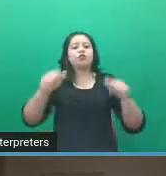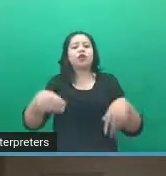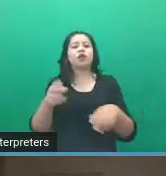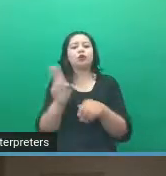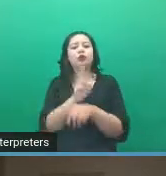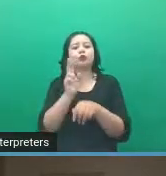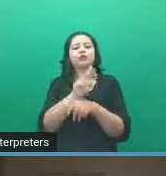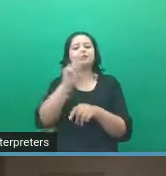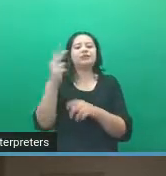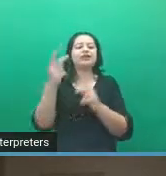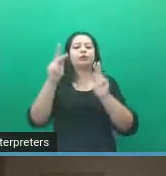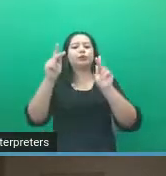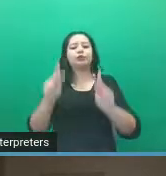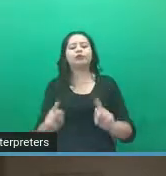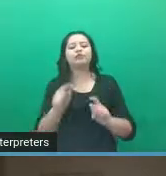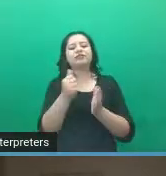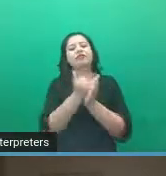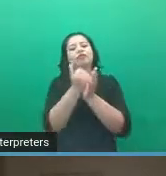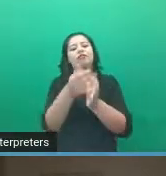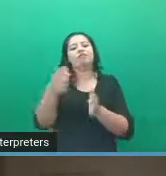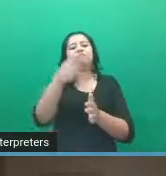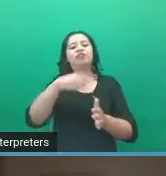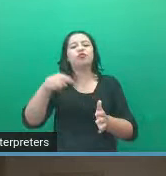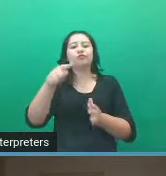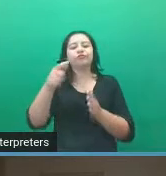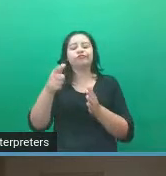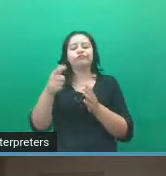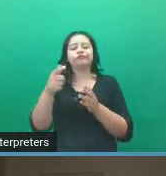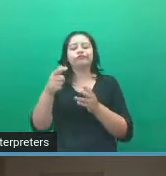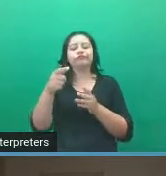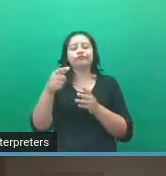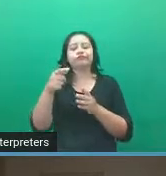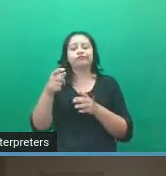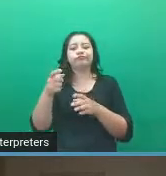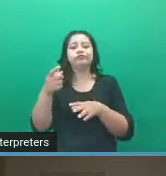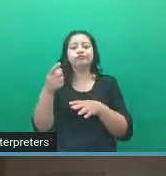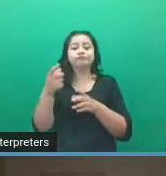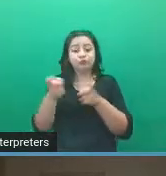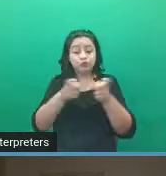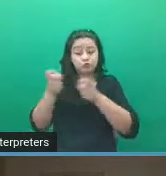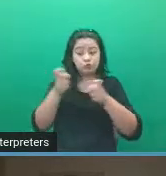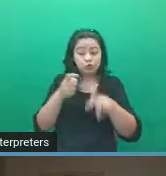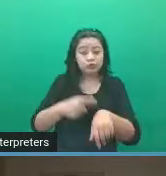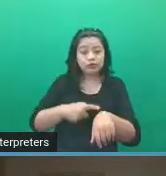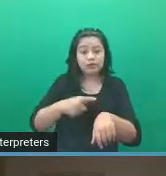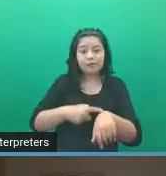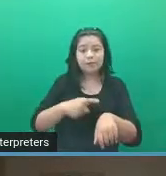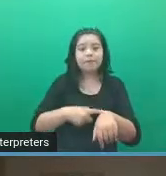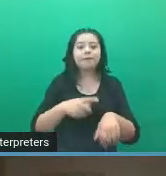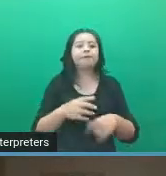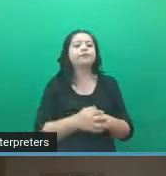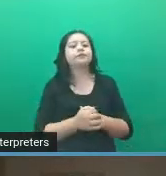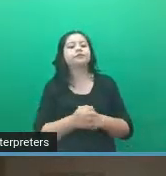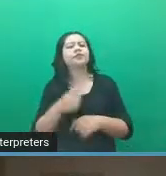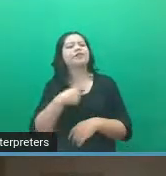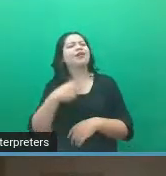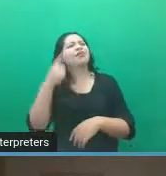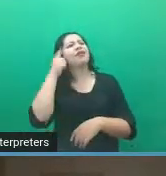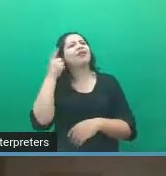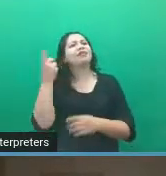on answering questions and interacting with attendees. You may want to consider a mock live format. I might have thought about that today,